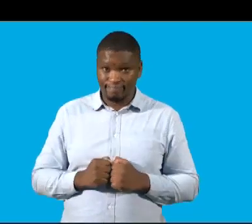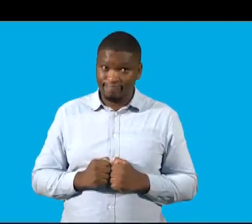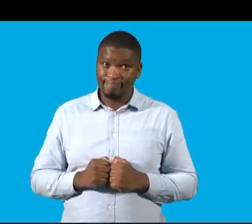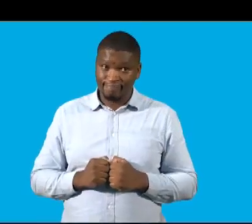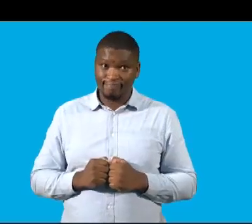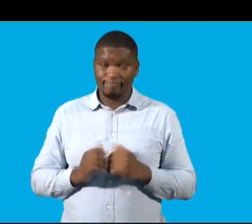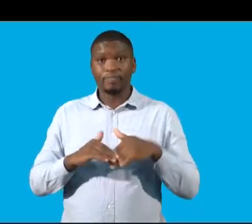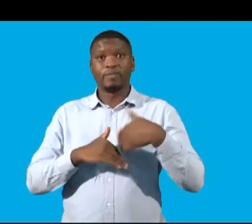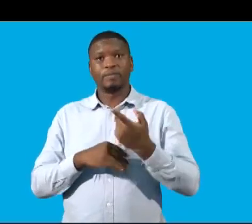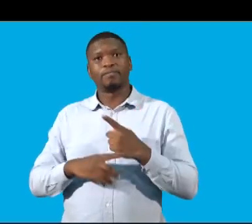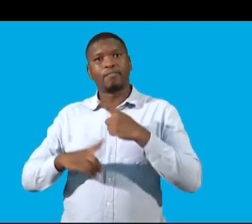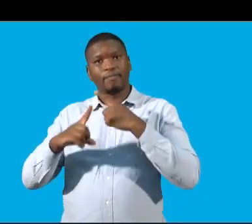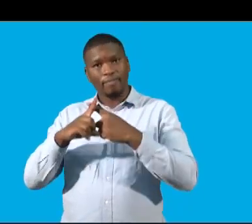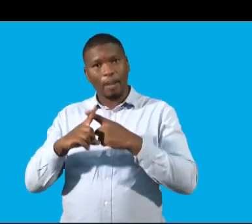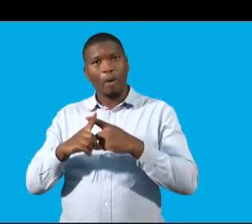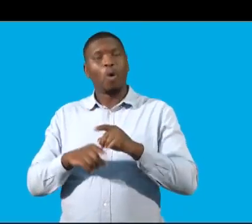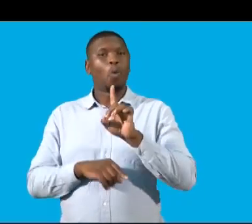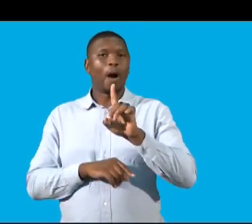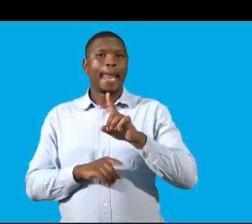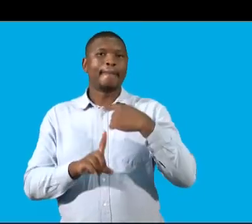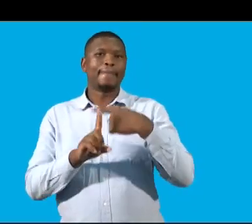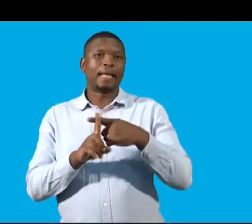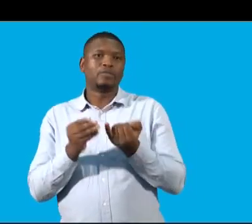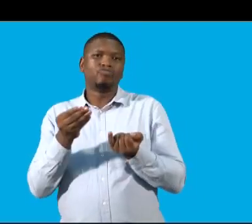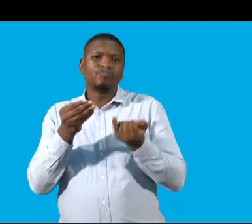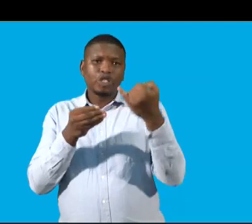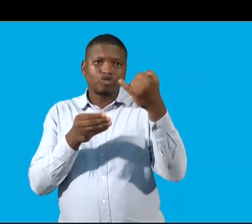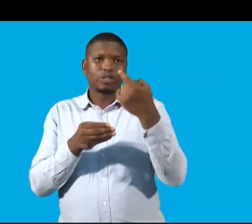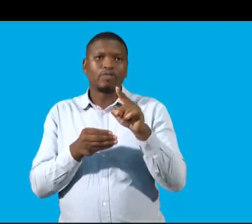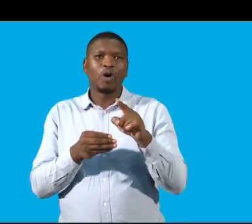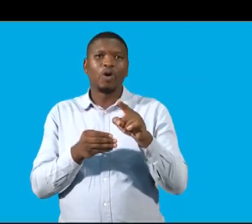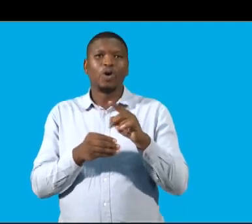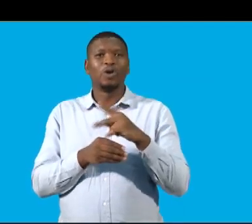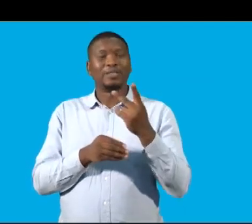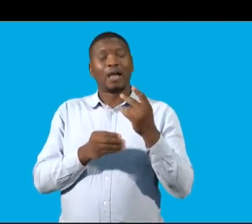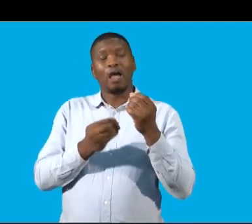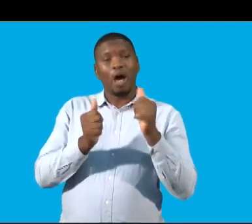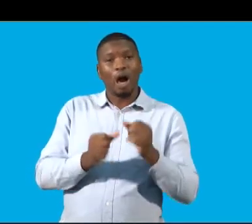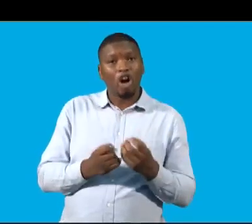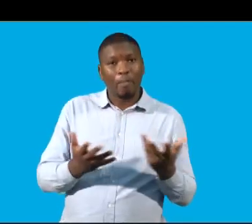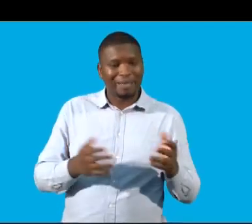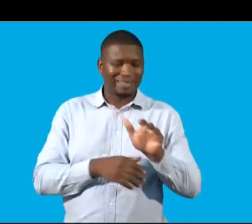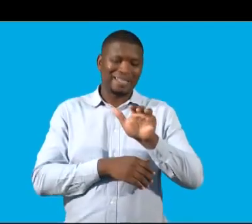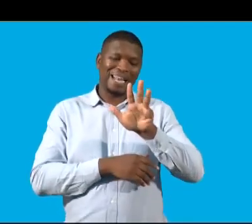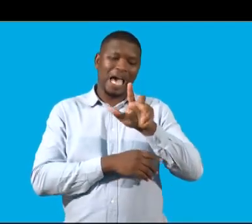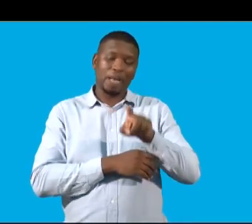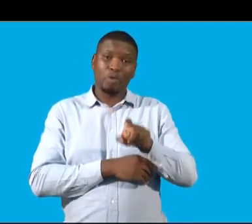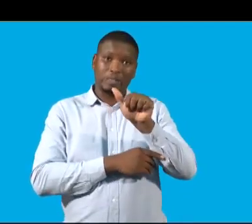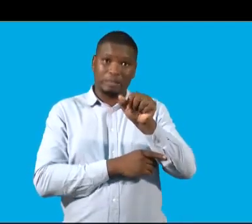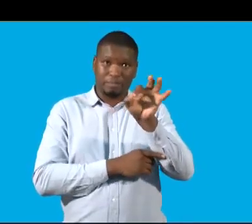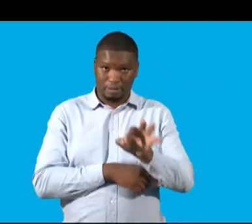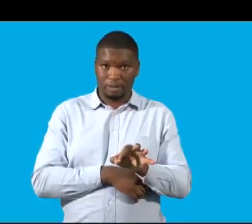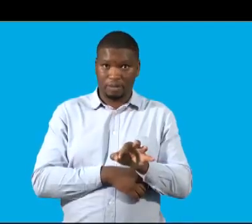X. And of course, that is going to be multiplied by 1 plus an interest of the second account. We were told it's an interest